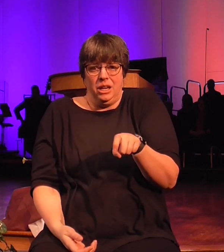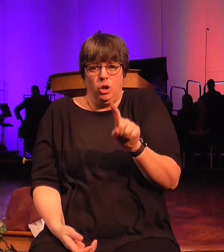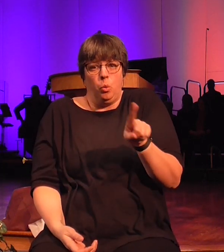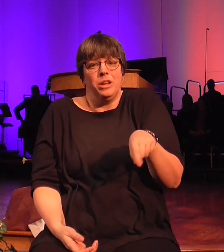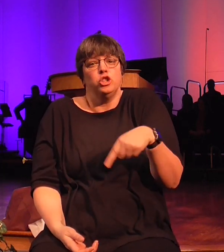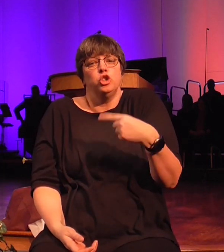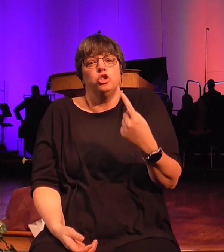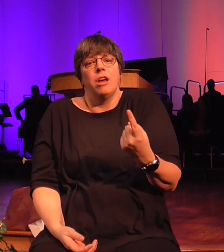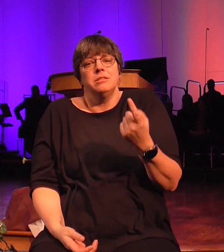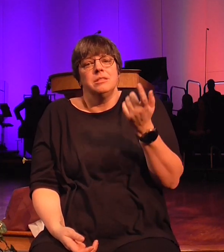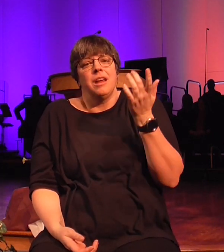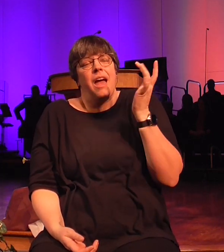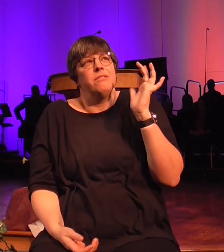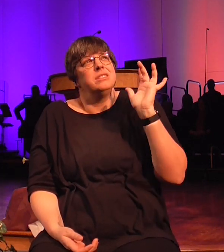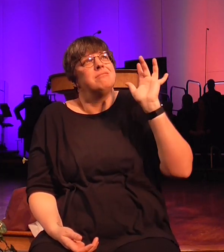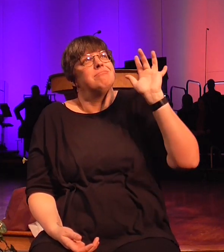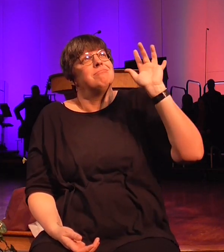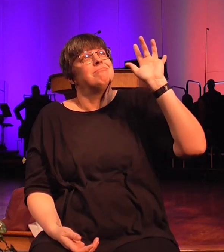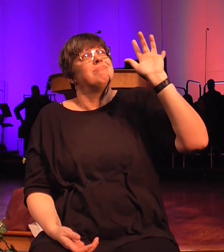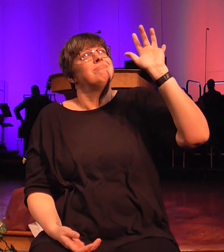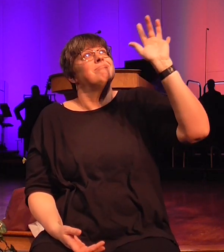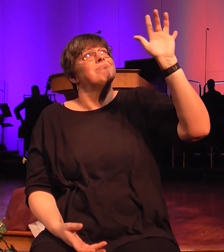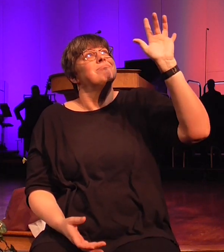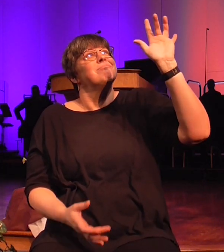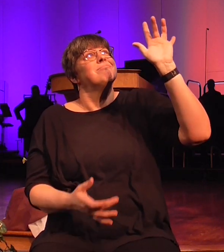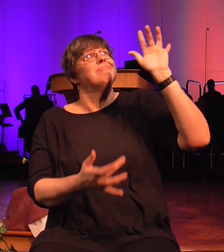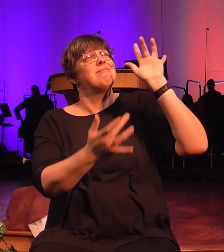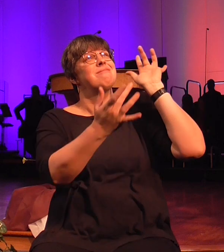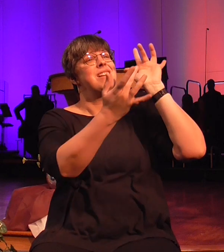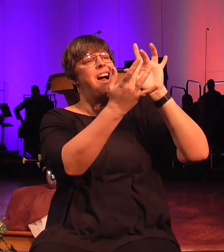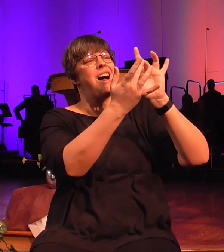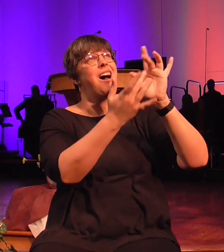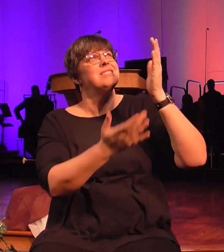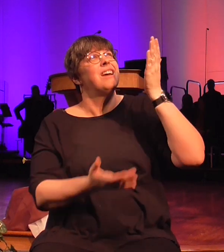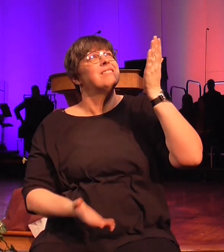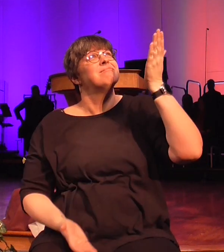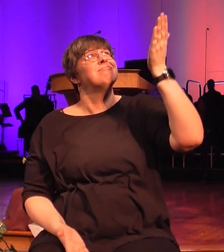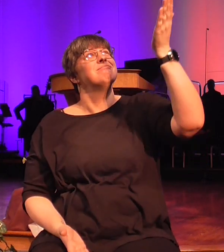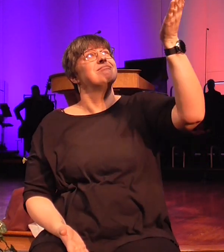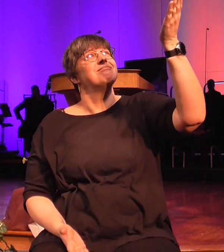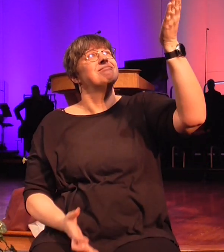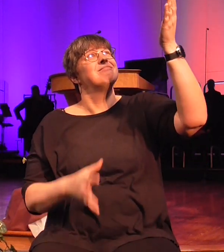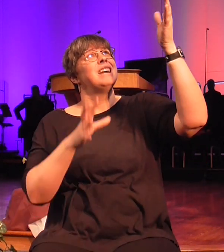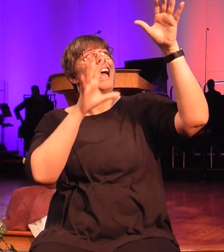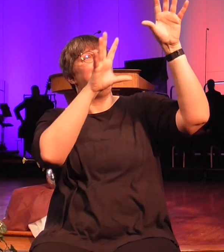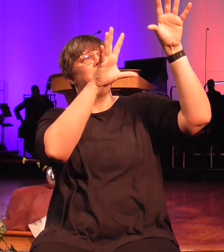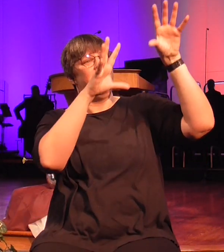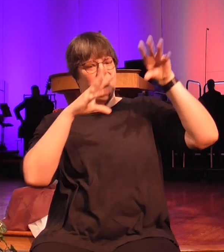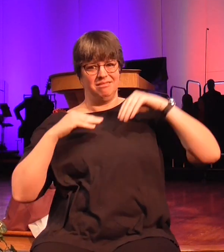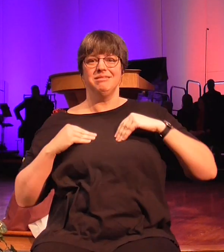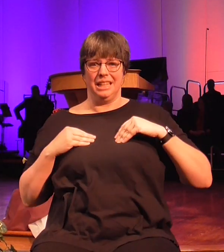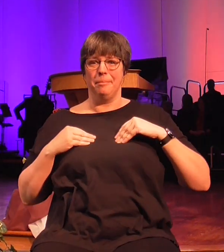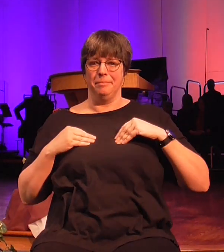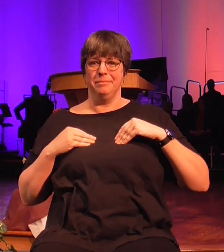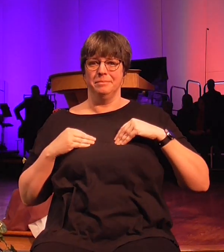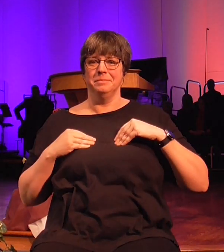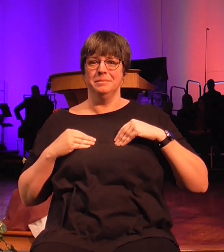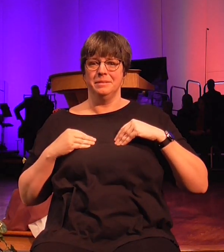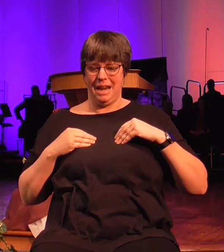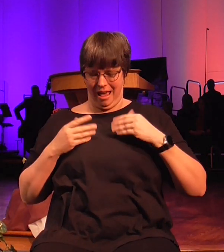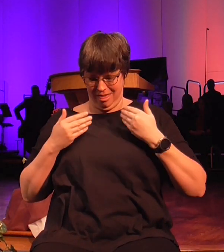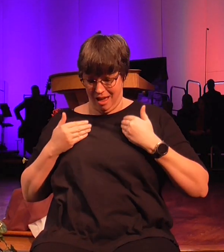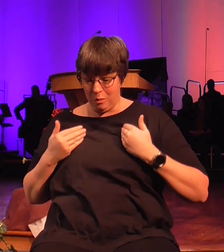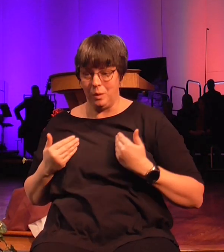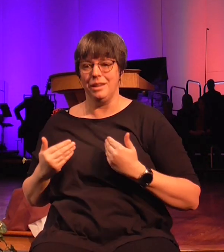to reach out and take that and do something for